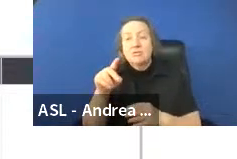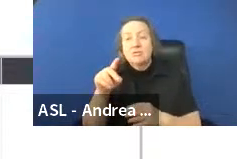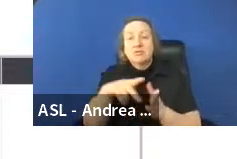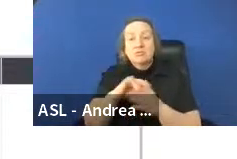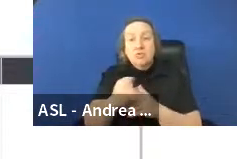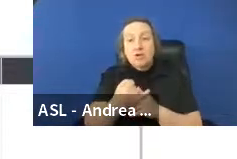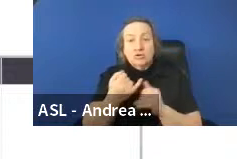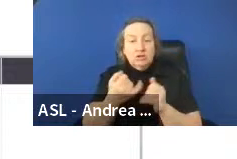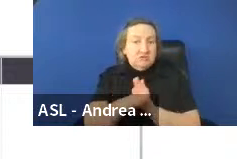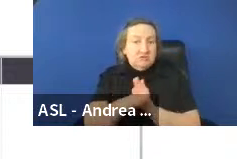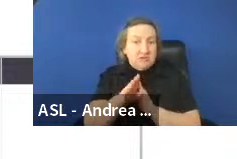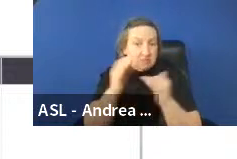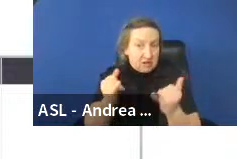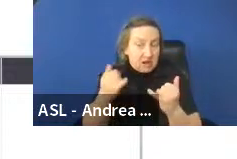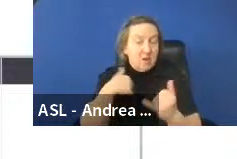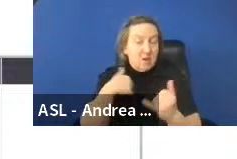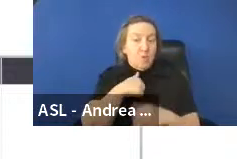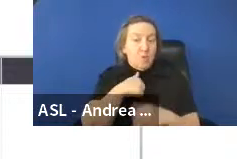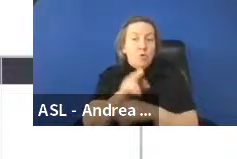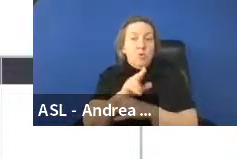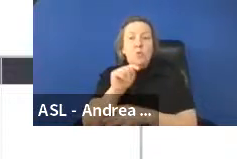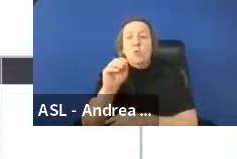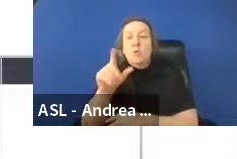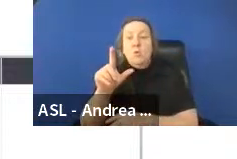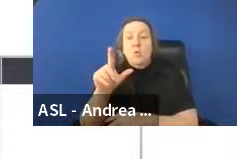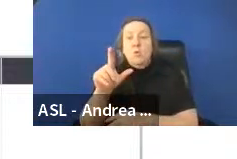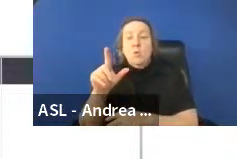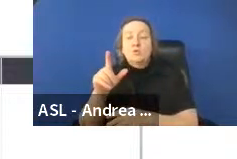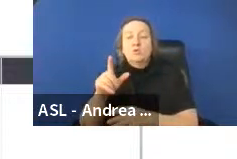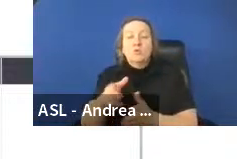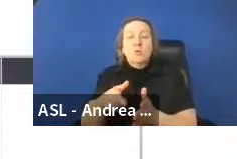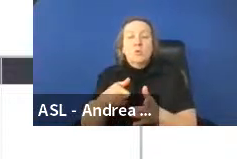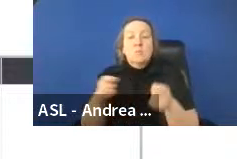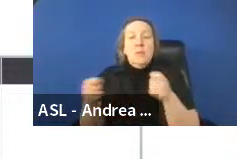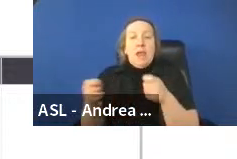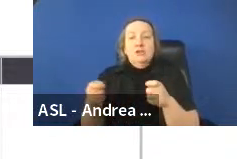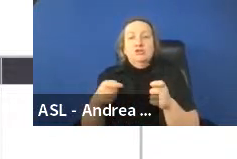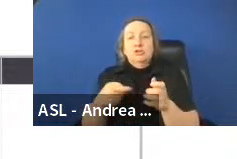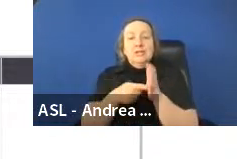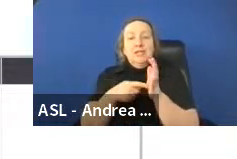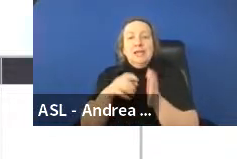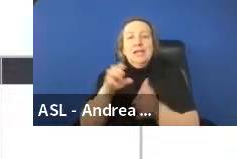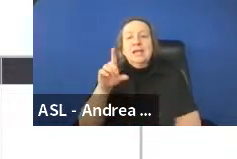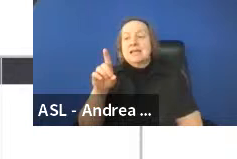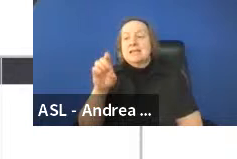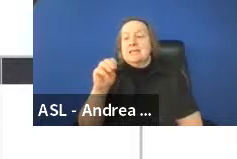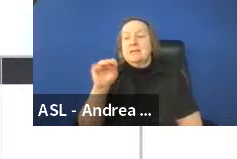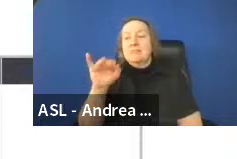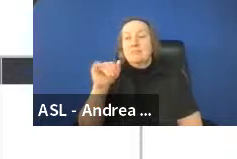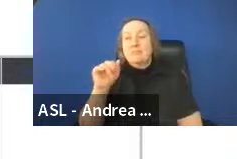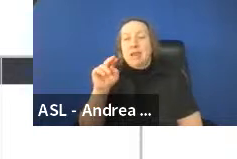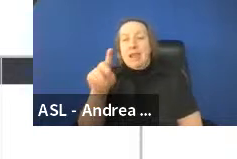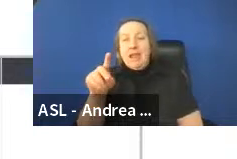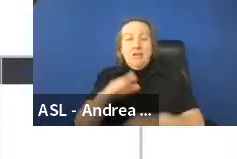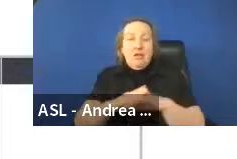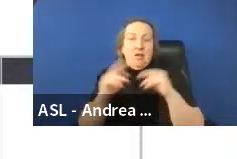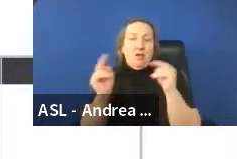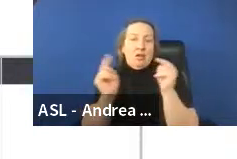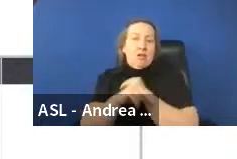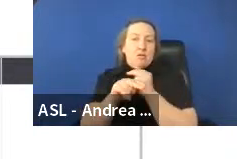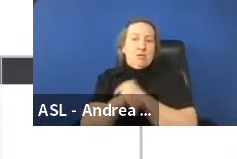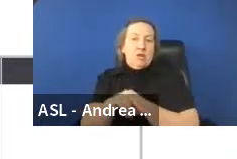we use tolling to manage demand for the highway. And the toll rates are used